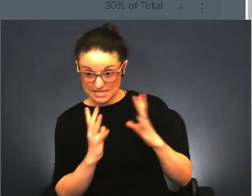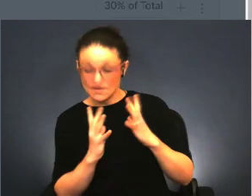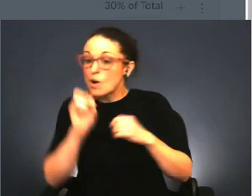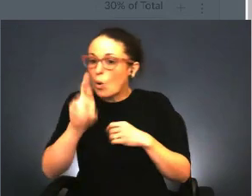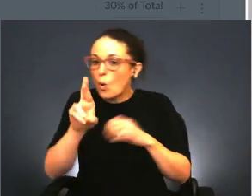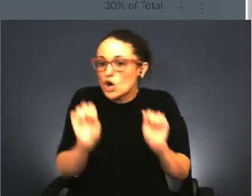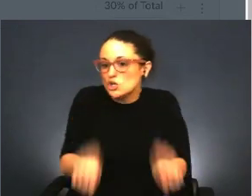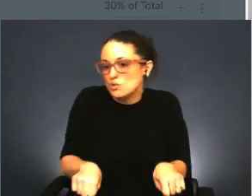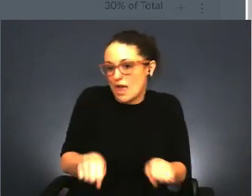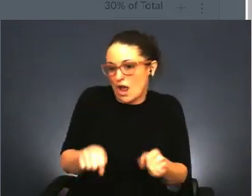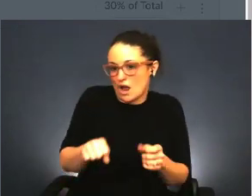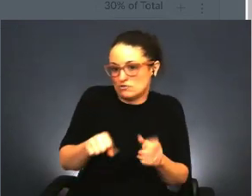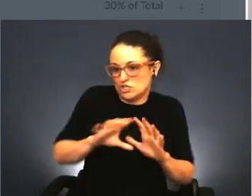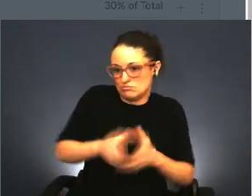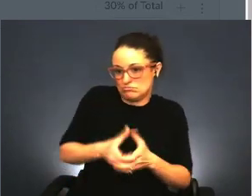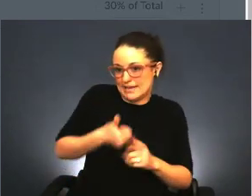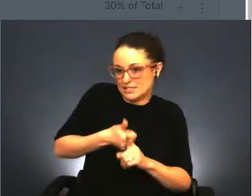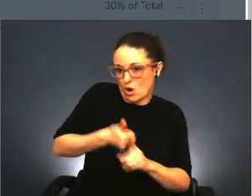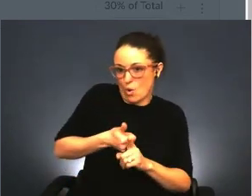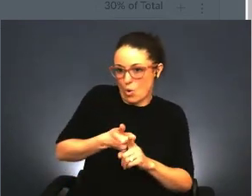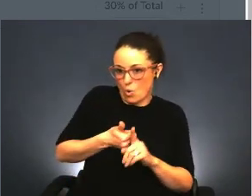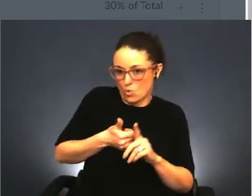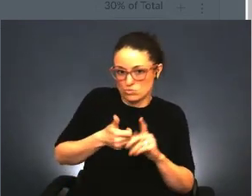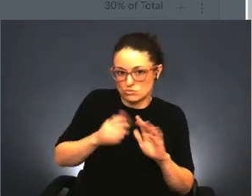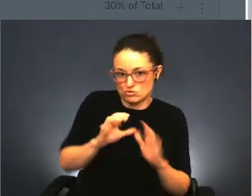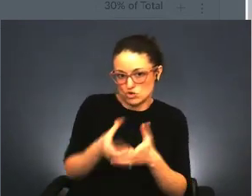class participation